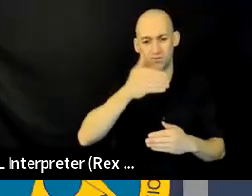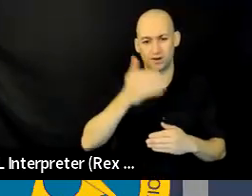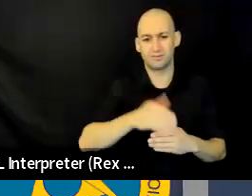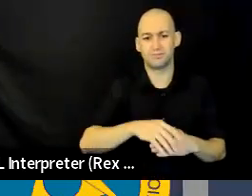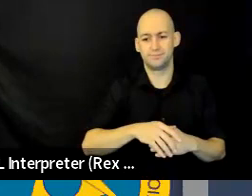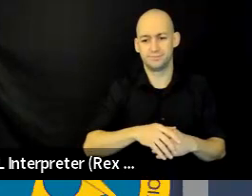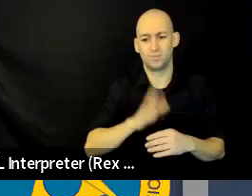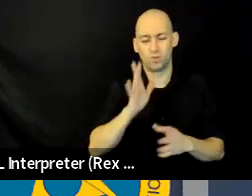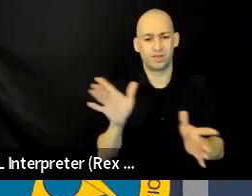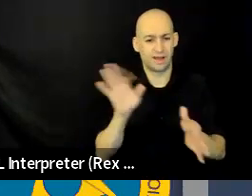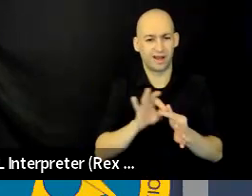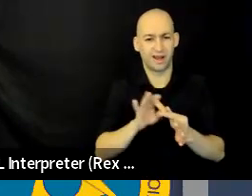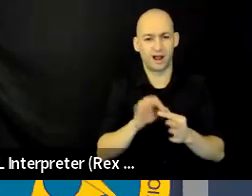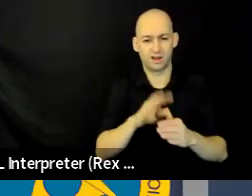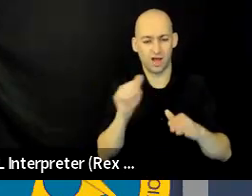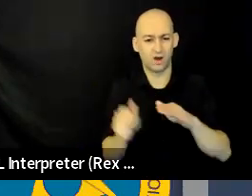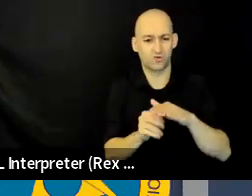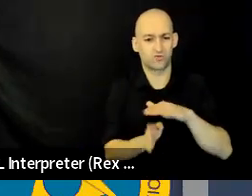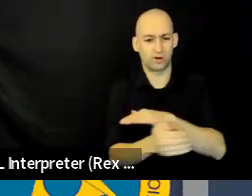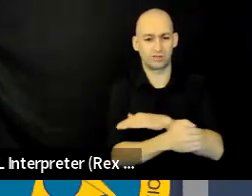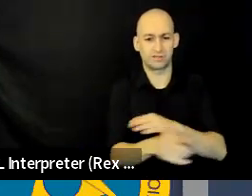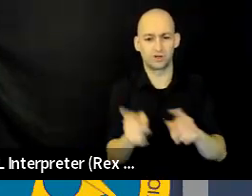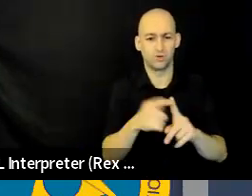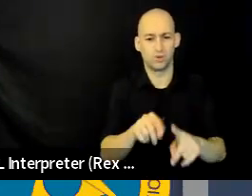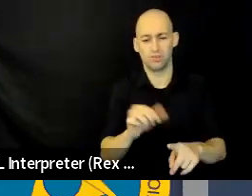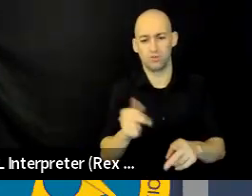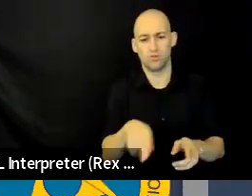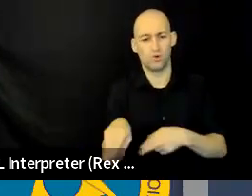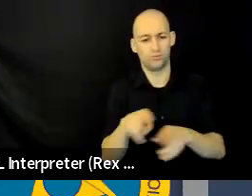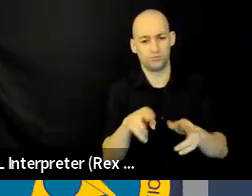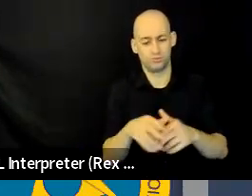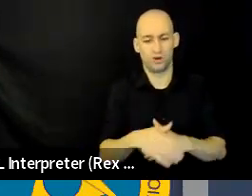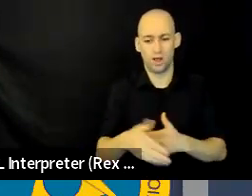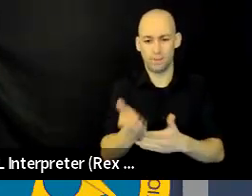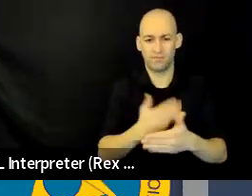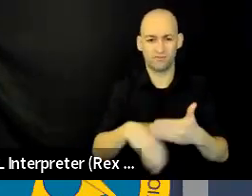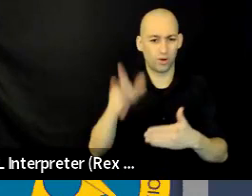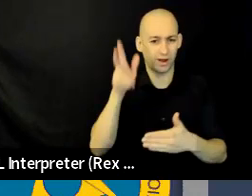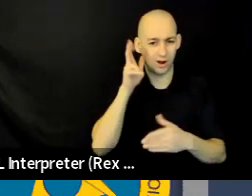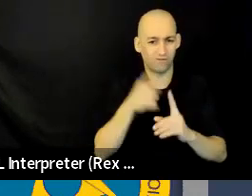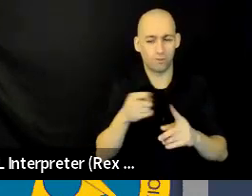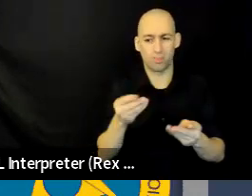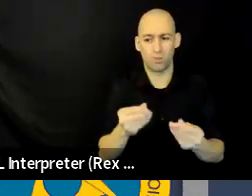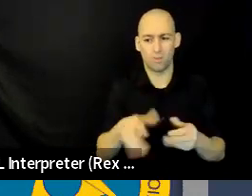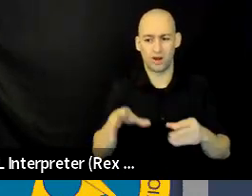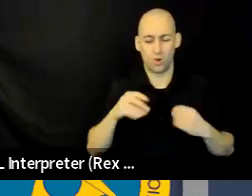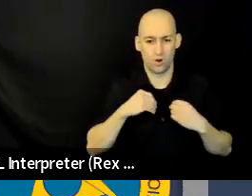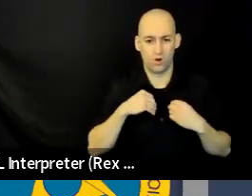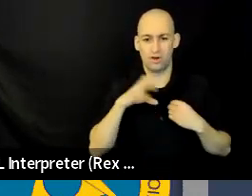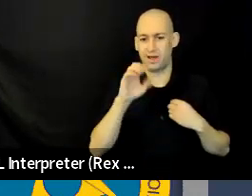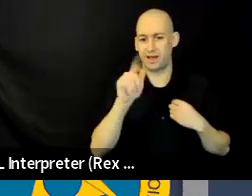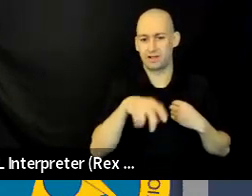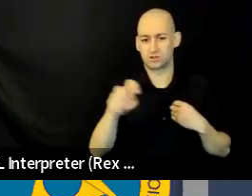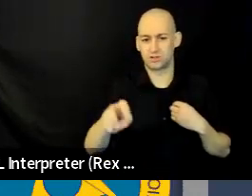that will connect the undercrossing to Welsona Road. Before hearing from the property owner or Caltrans, I would like to cover what we'll be discussing